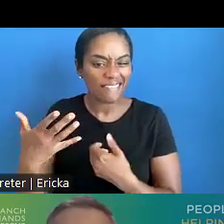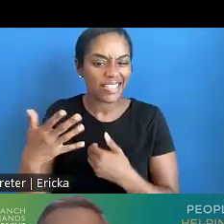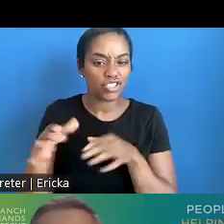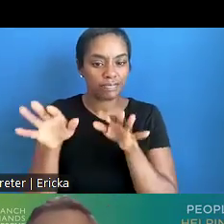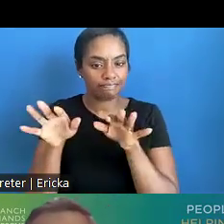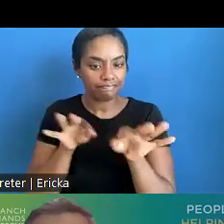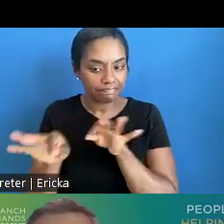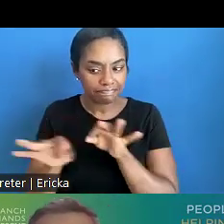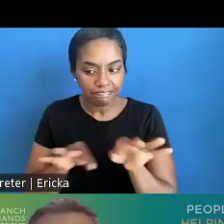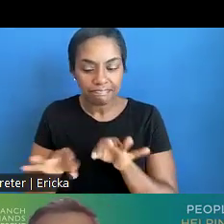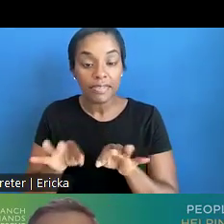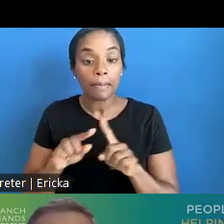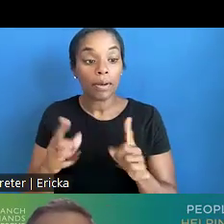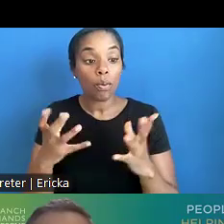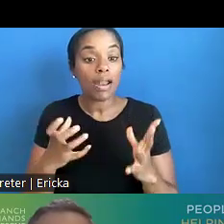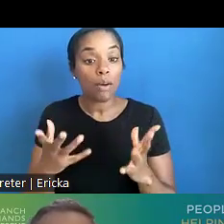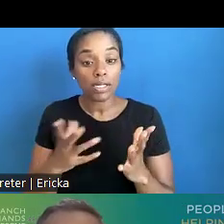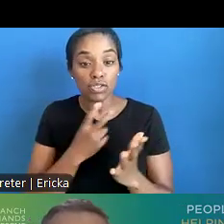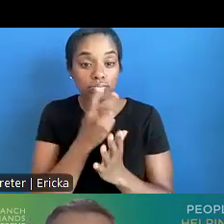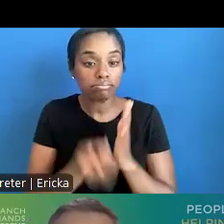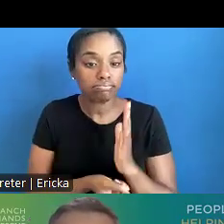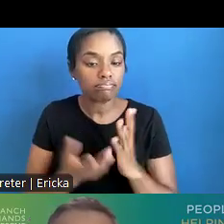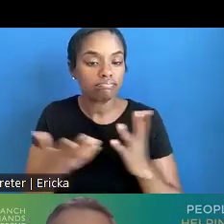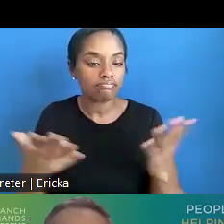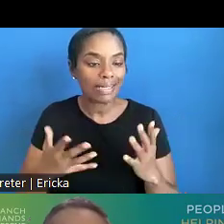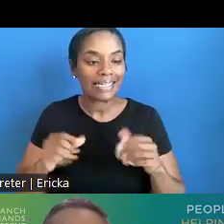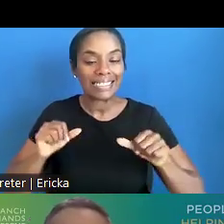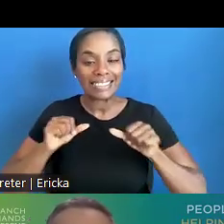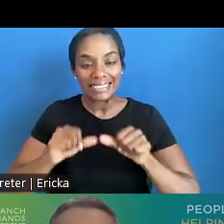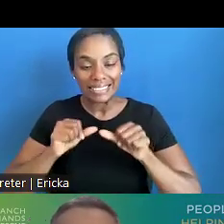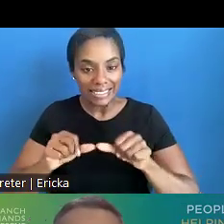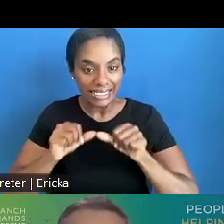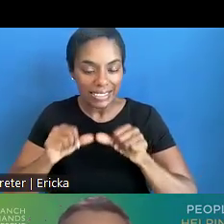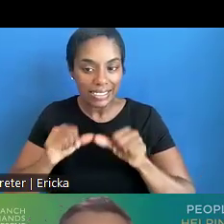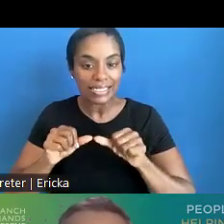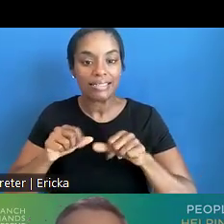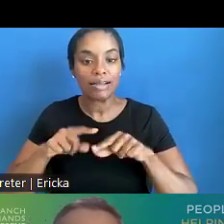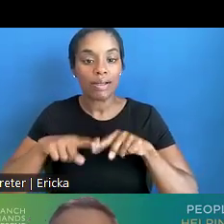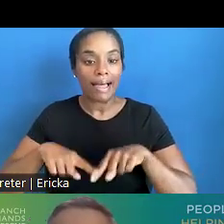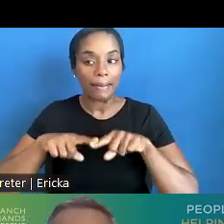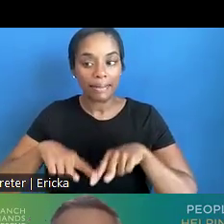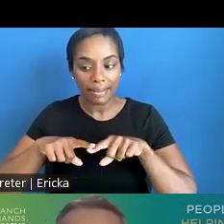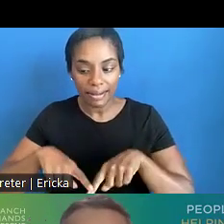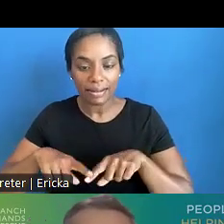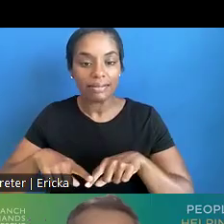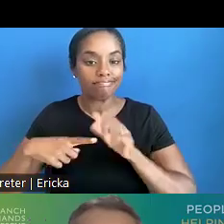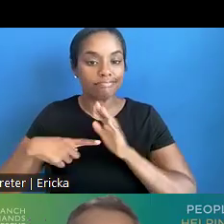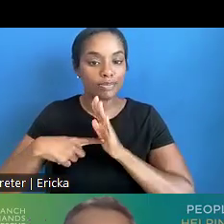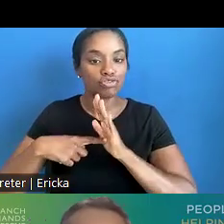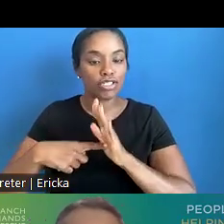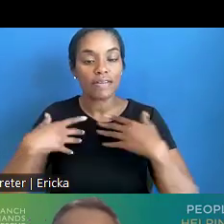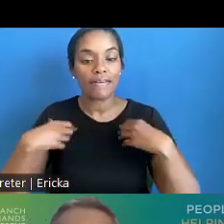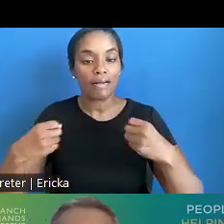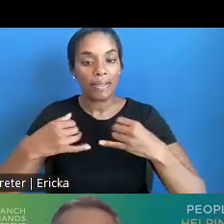but what I want to dig into is the consistency, the reliability, the demonstration of healthy